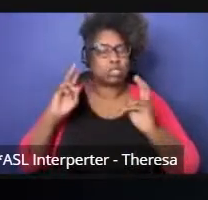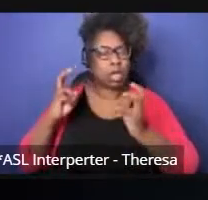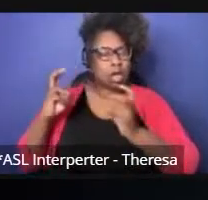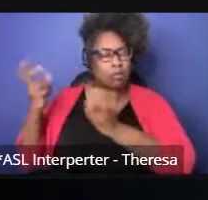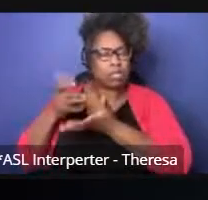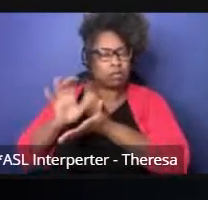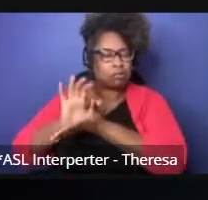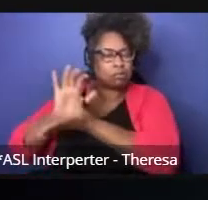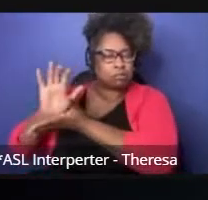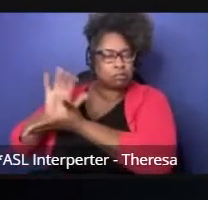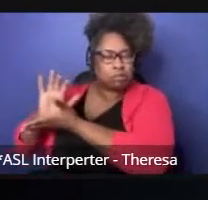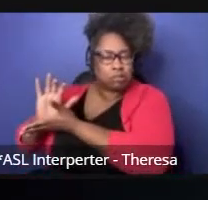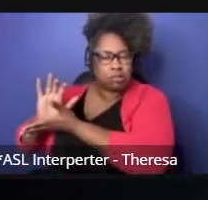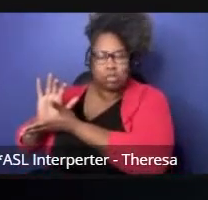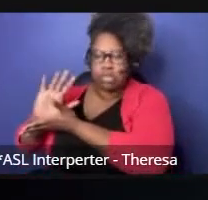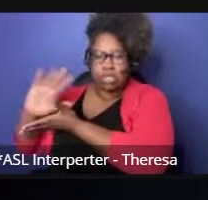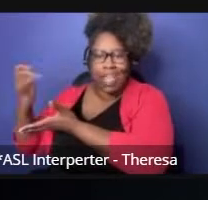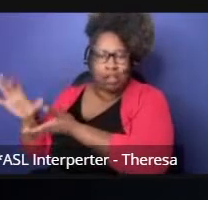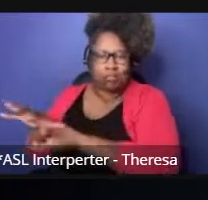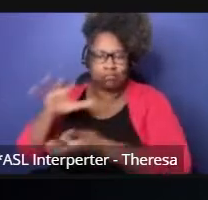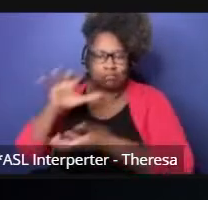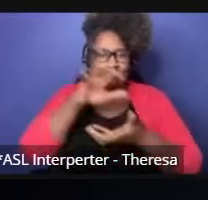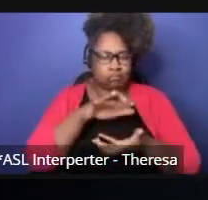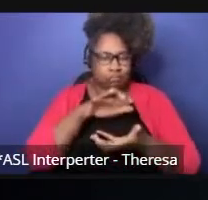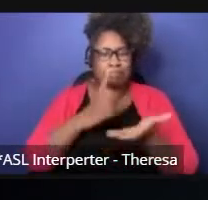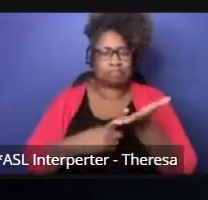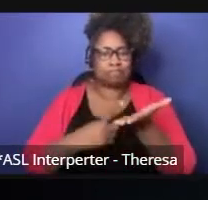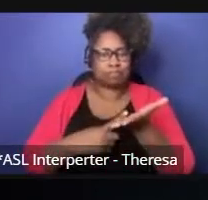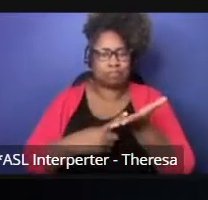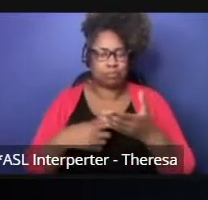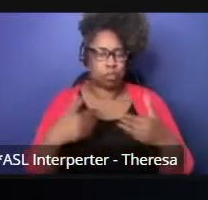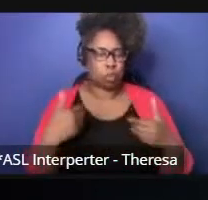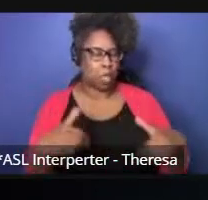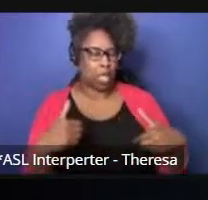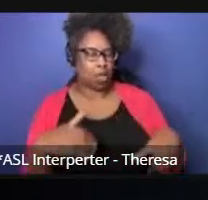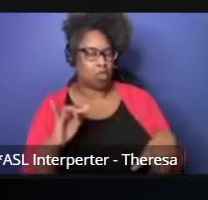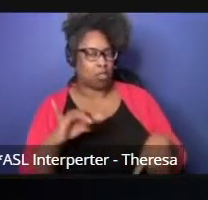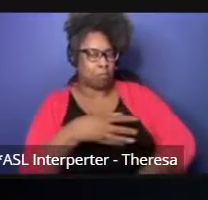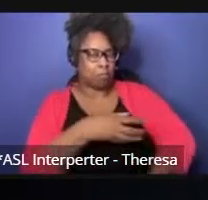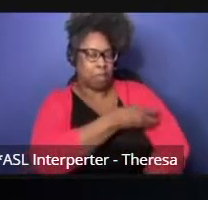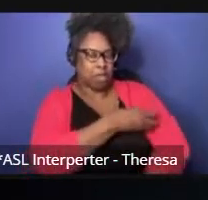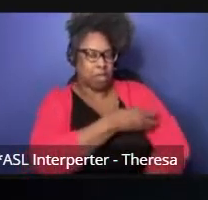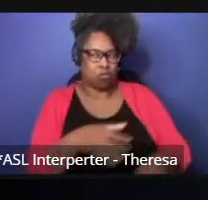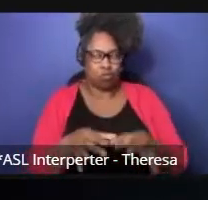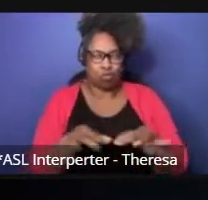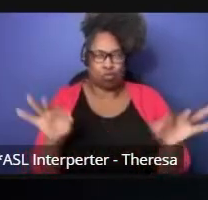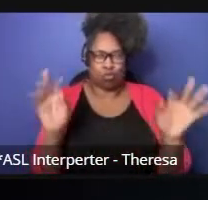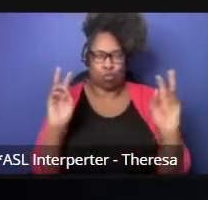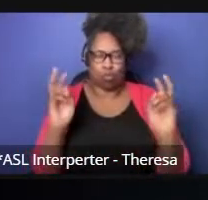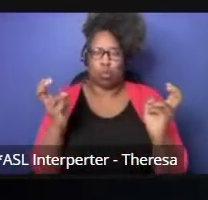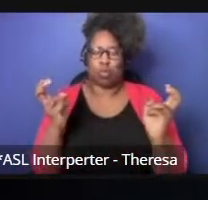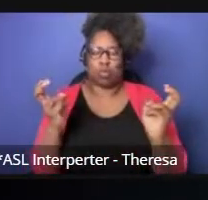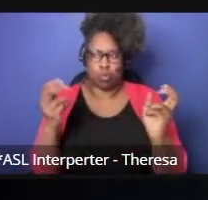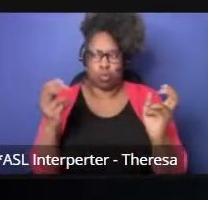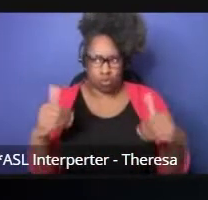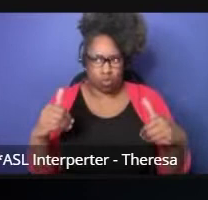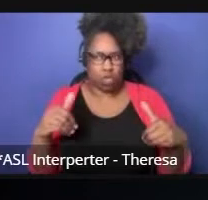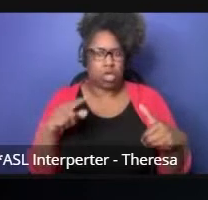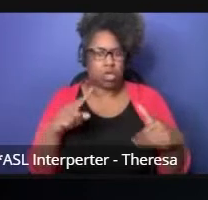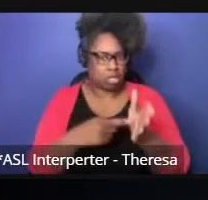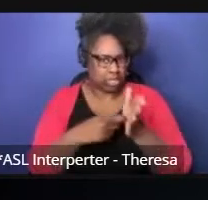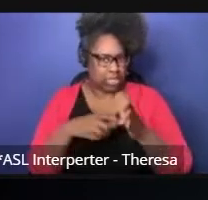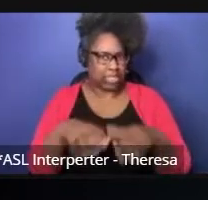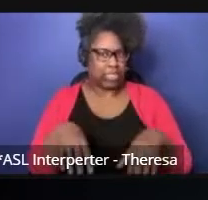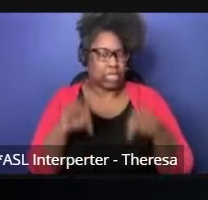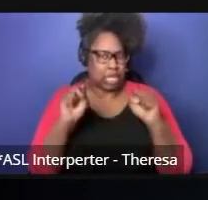Wow, that's a powerful quote. I just put that in the chat. I want to hold that for us, that it takes time, strategies,